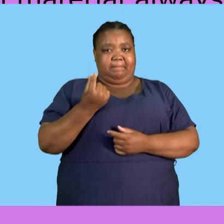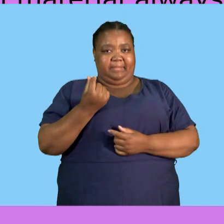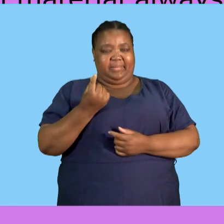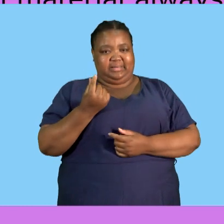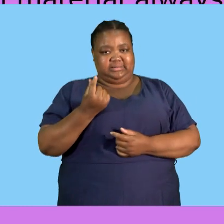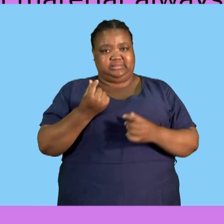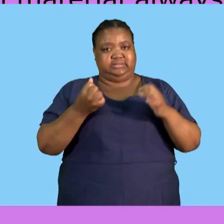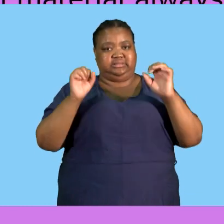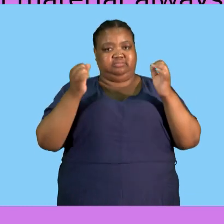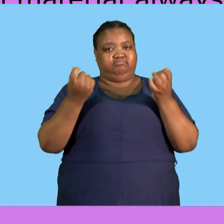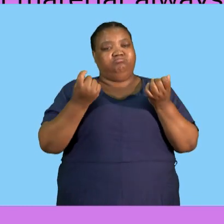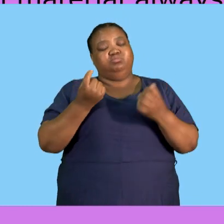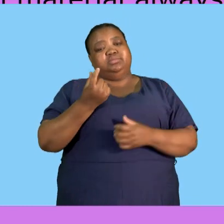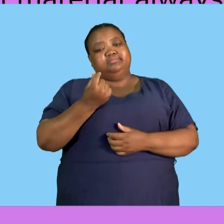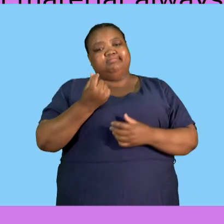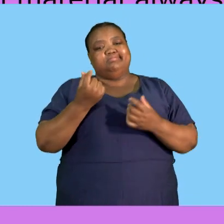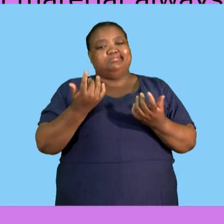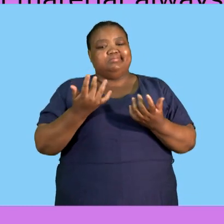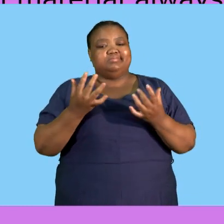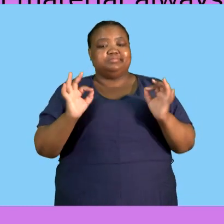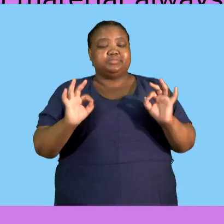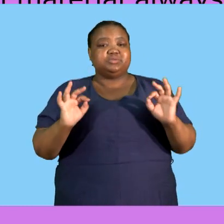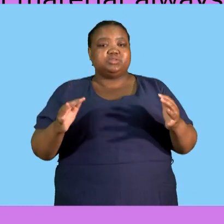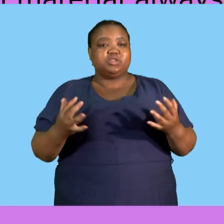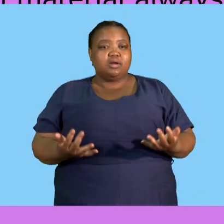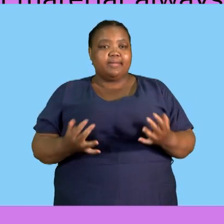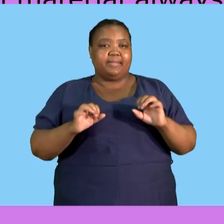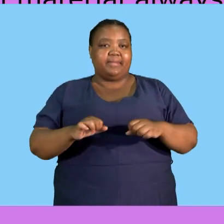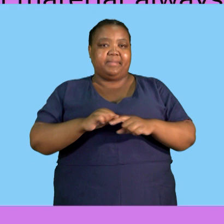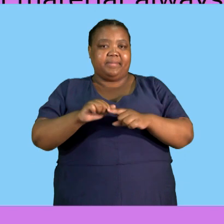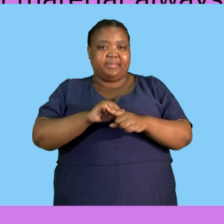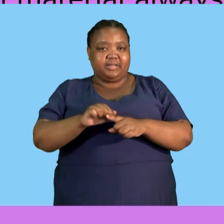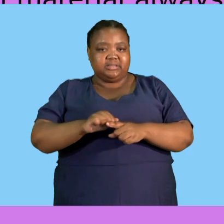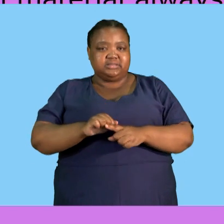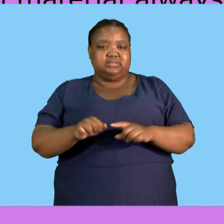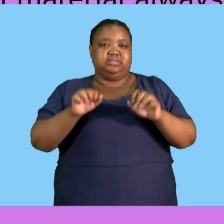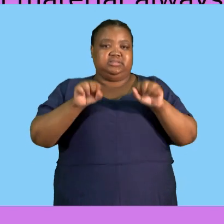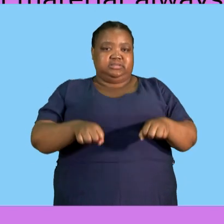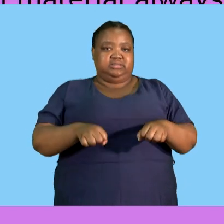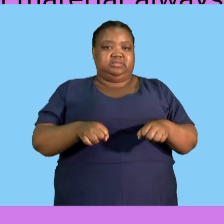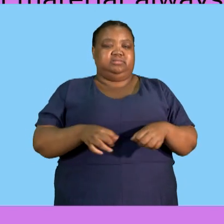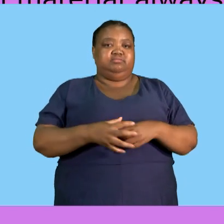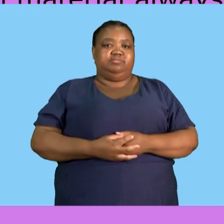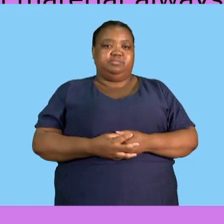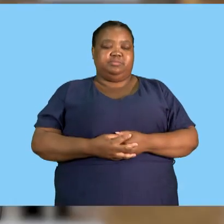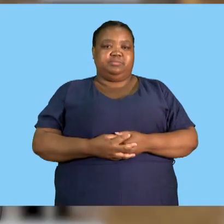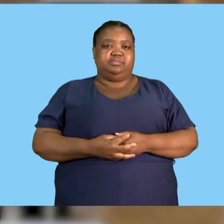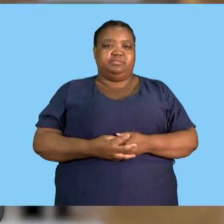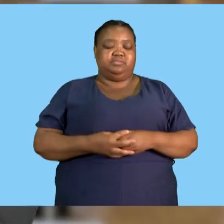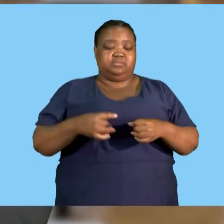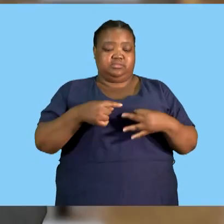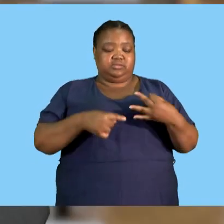cost effectiveness. Okay, so keep in mind the practicality, optimal use of space, and the